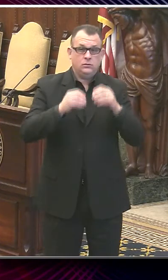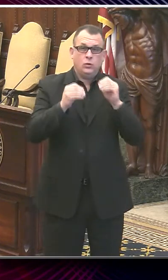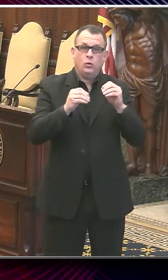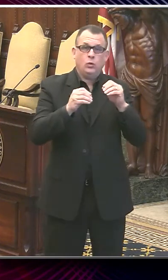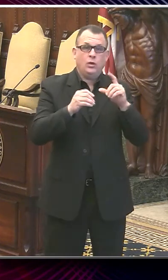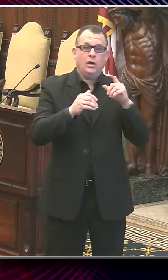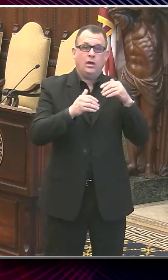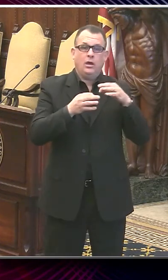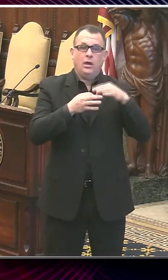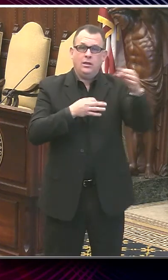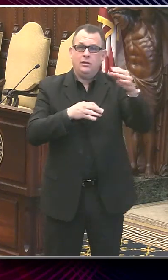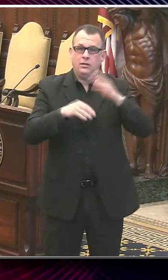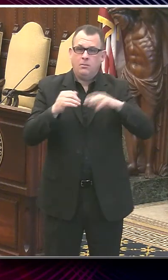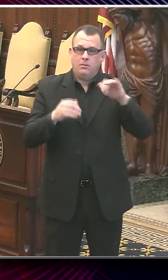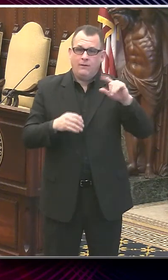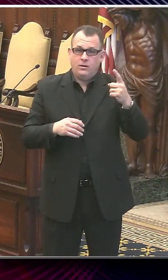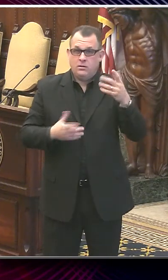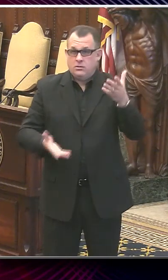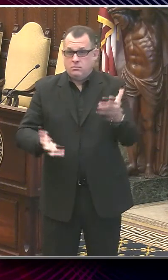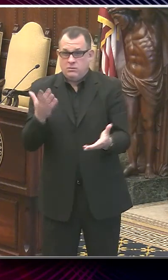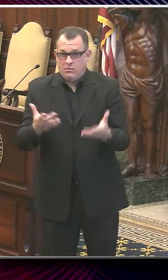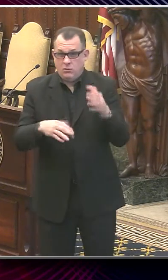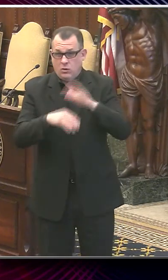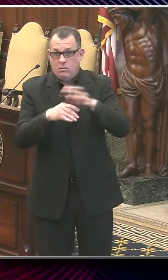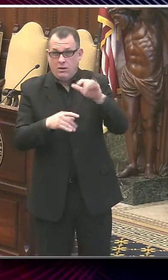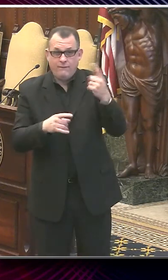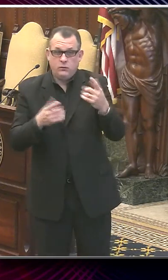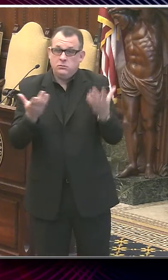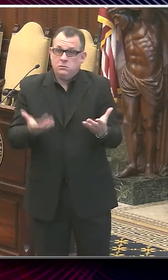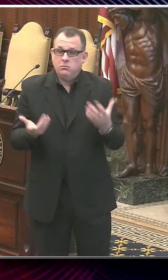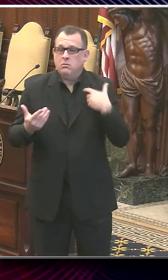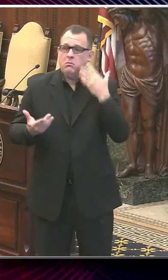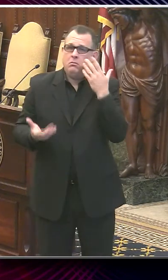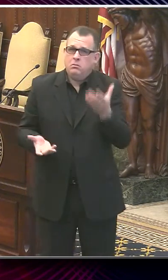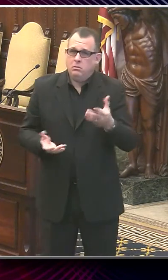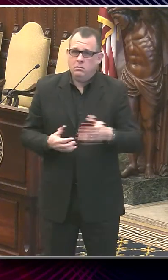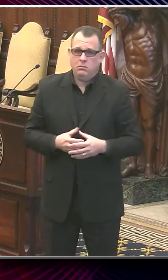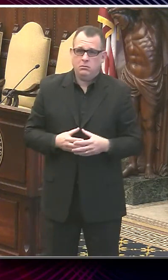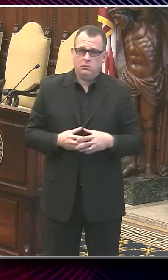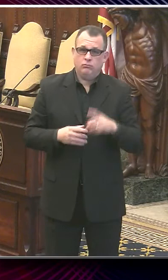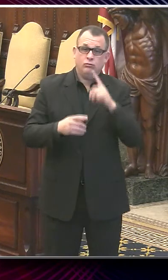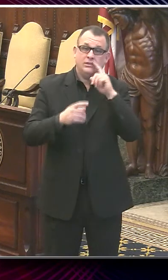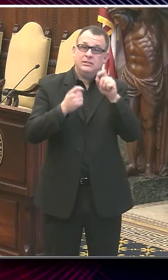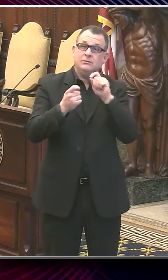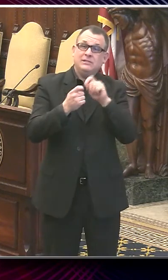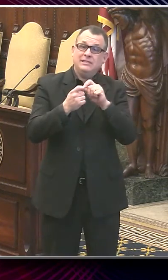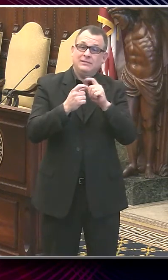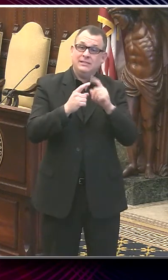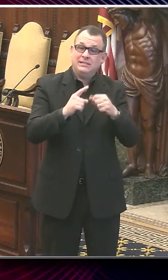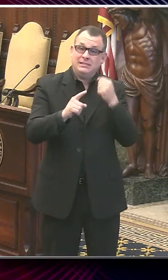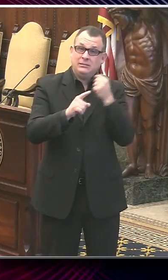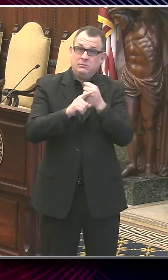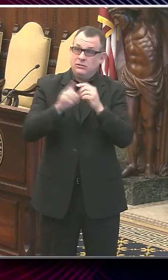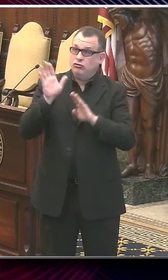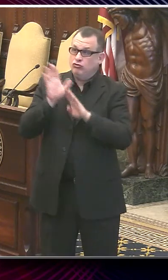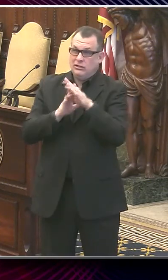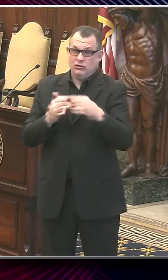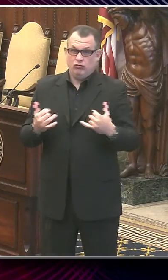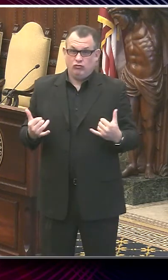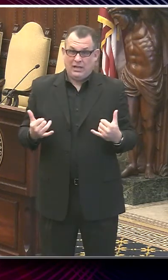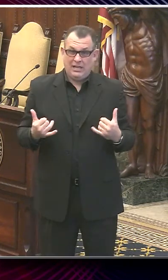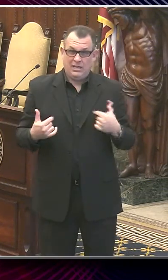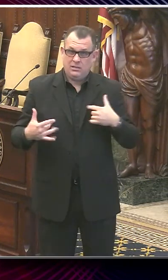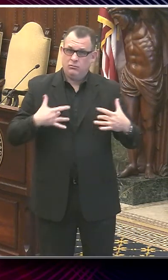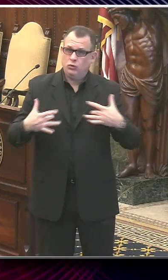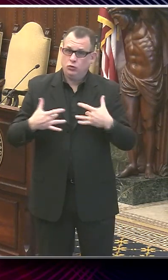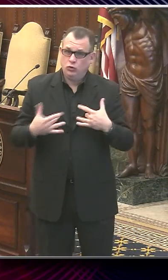earlier than that. Right now, I'm very concerned about this particular epidemic wave. And so I want to make sure that the people over